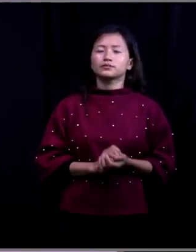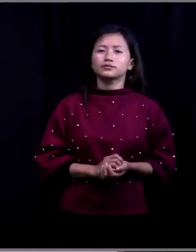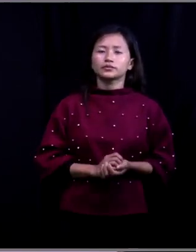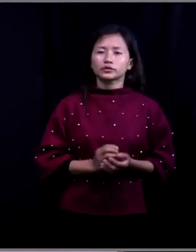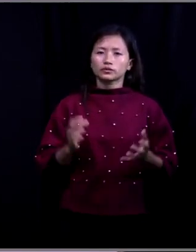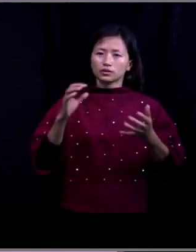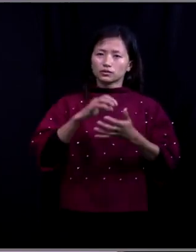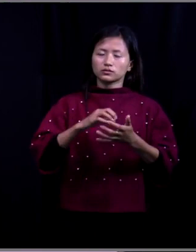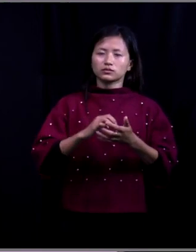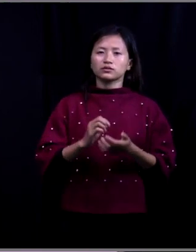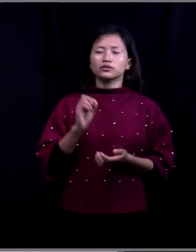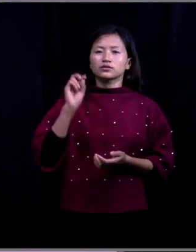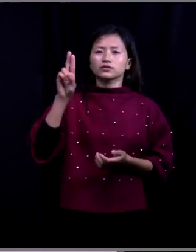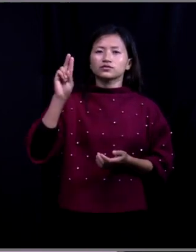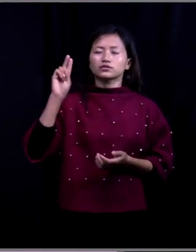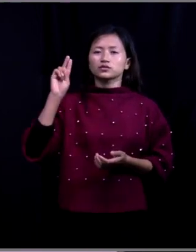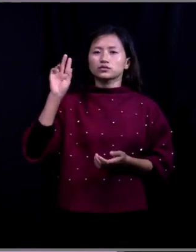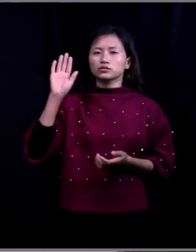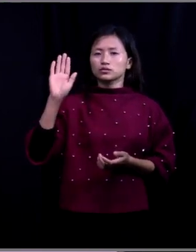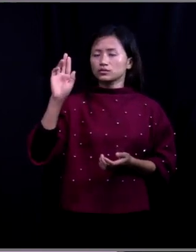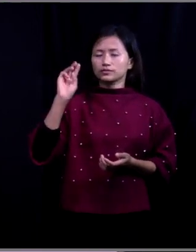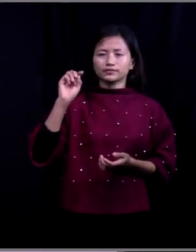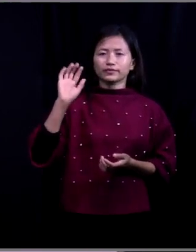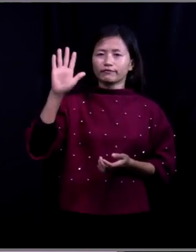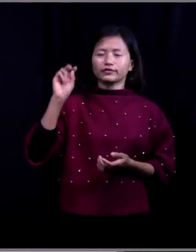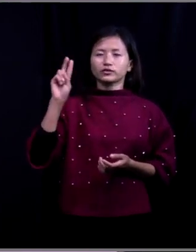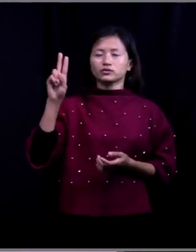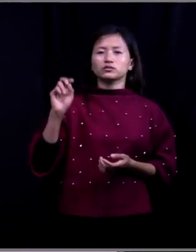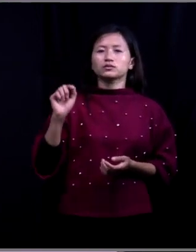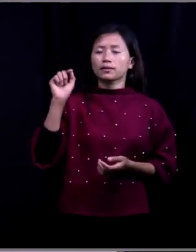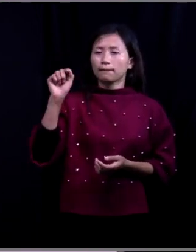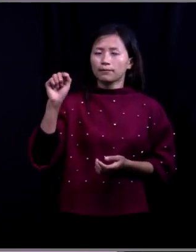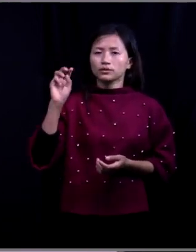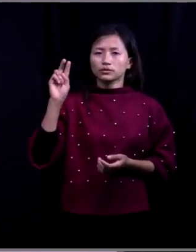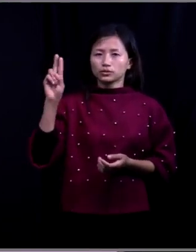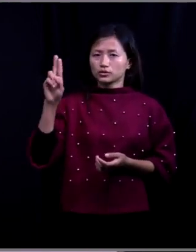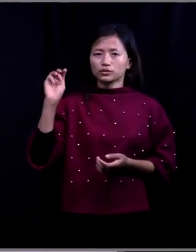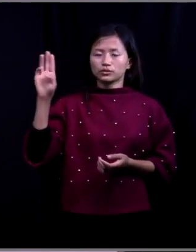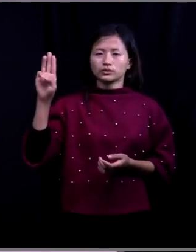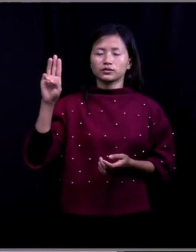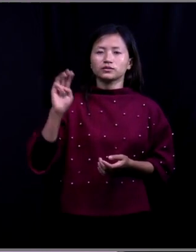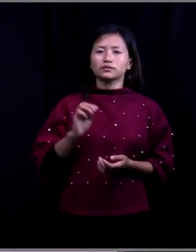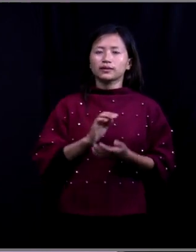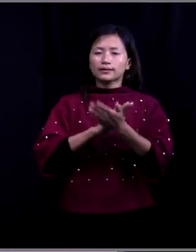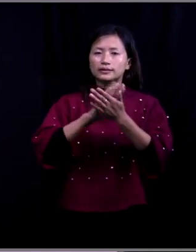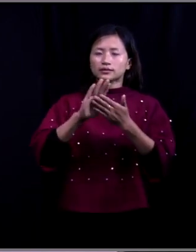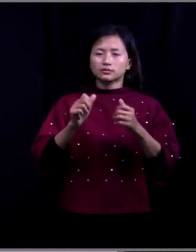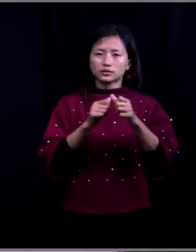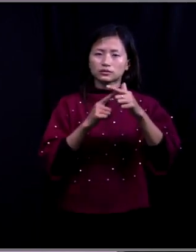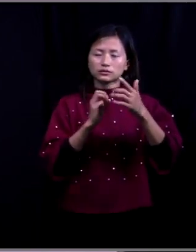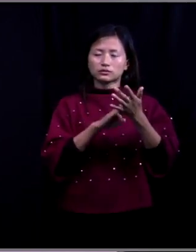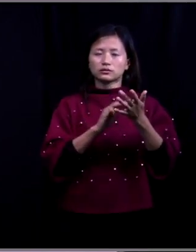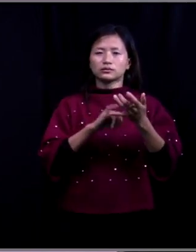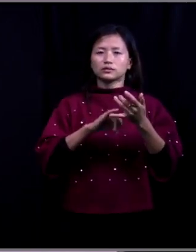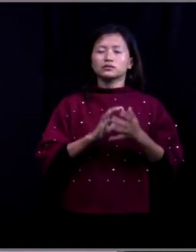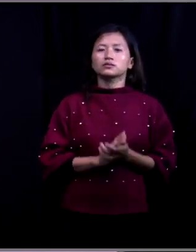will contain 52 into 6.022 into 10 to the power 23 helium atoms.